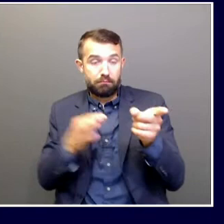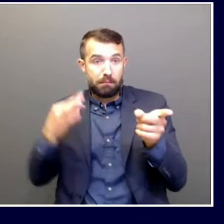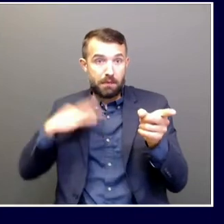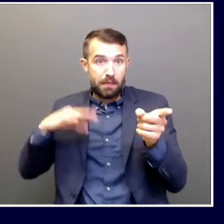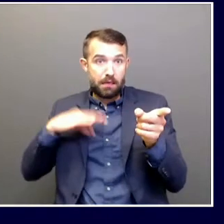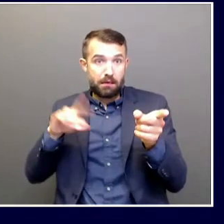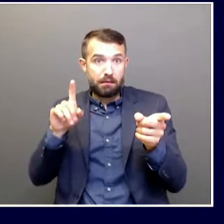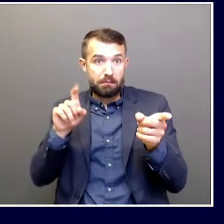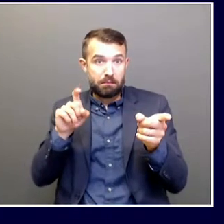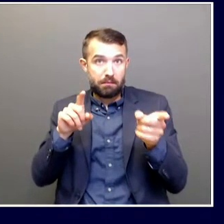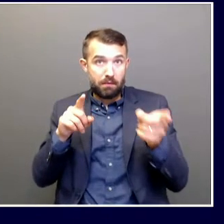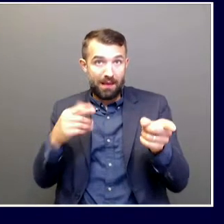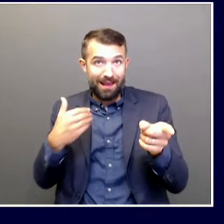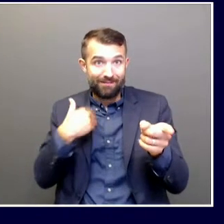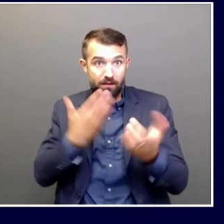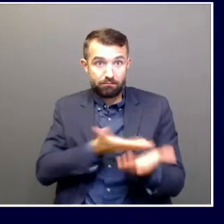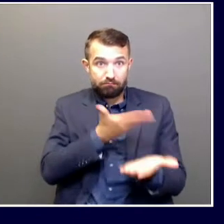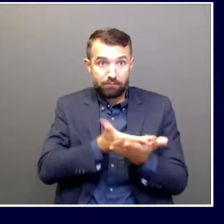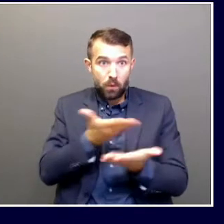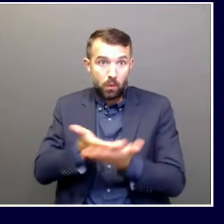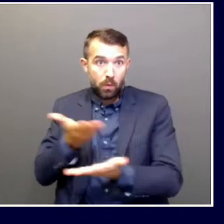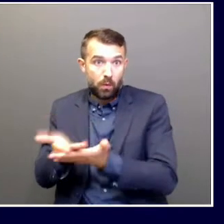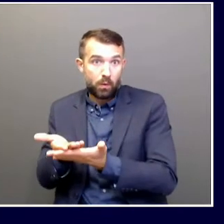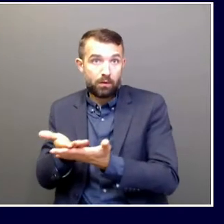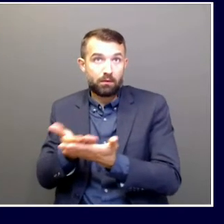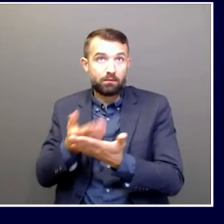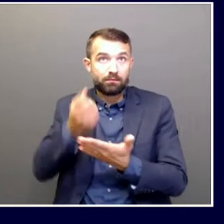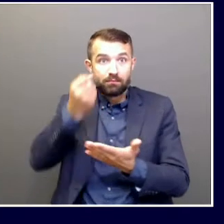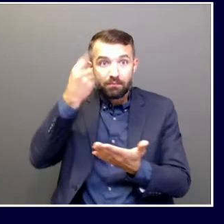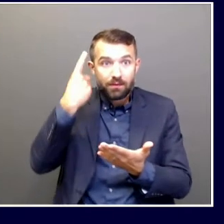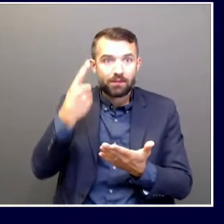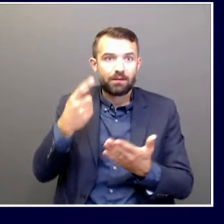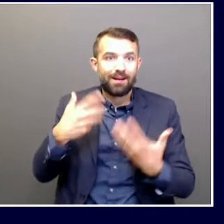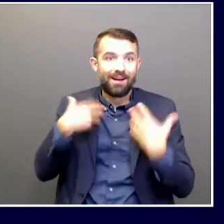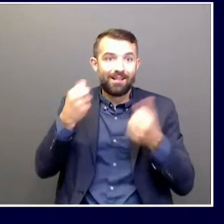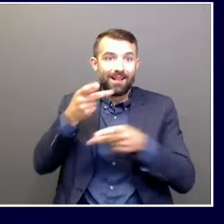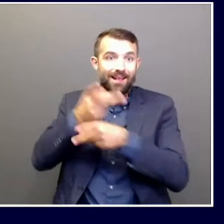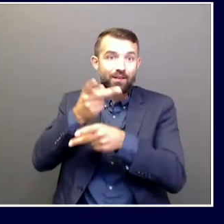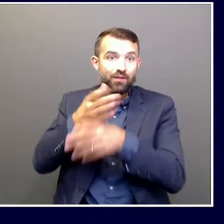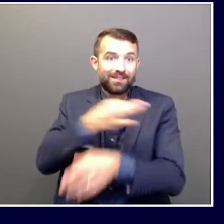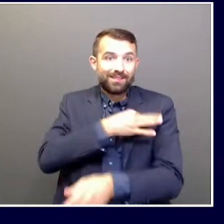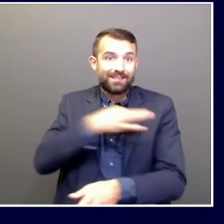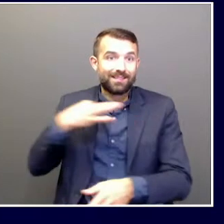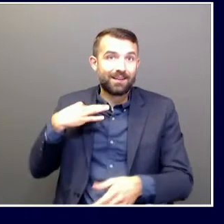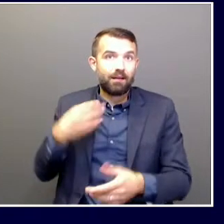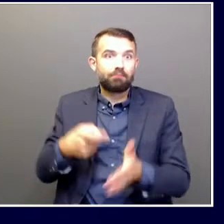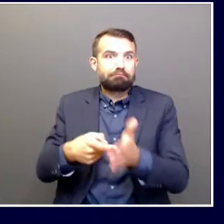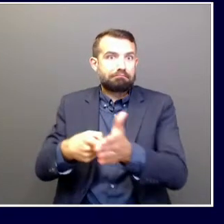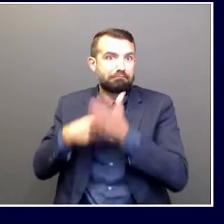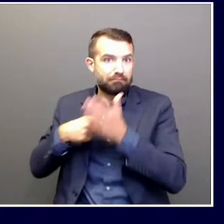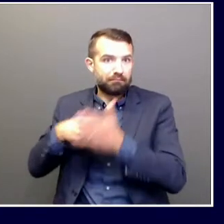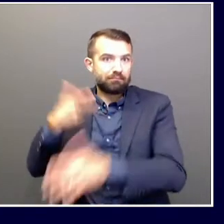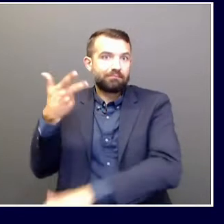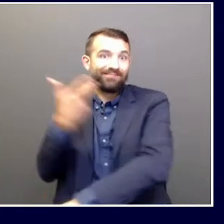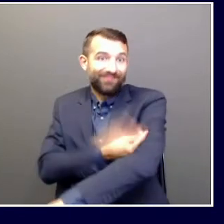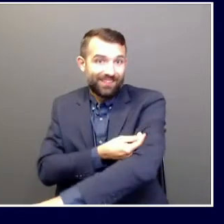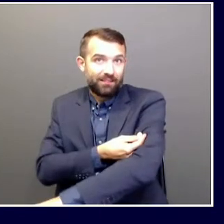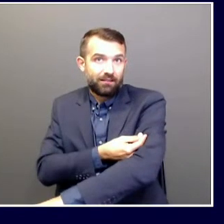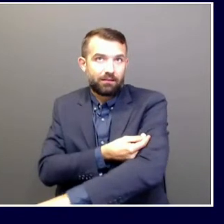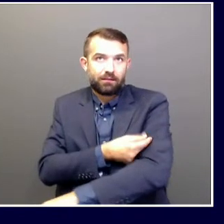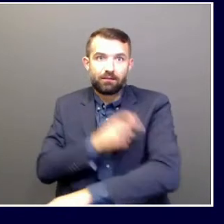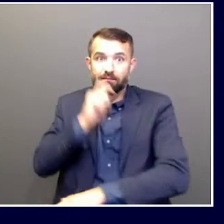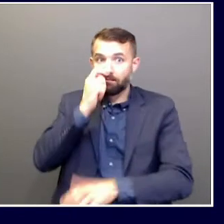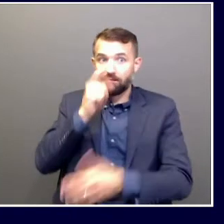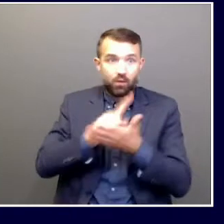option for healthcare workers that are currently under a mandate to get the vaccine. Have you given that any consideration? Sure. We talked about that